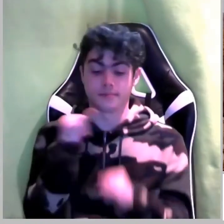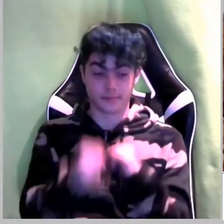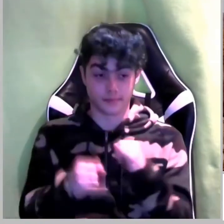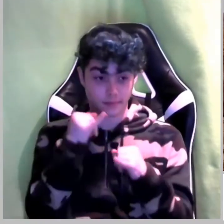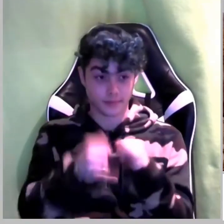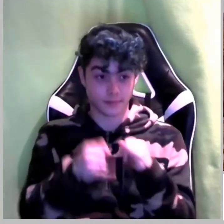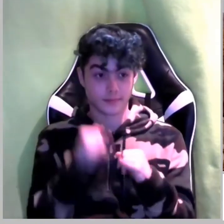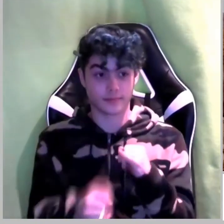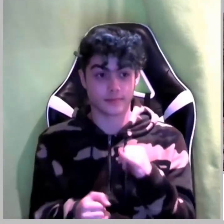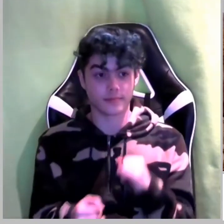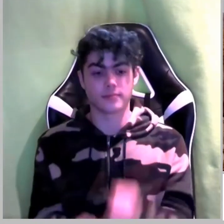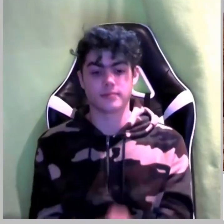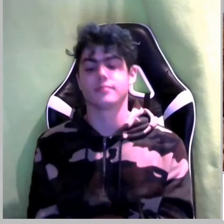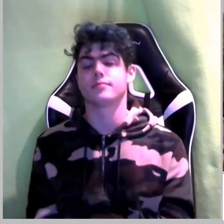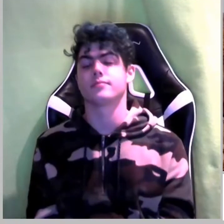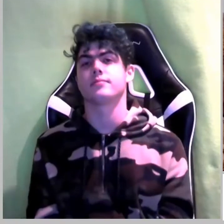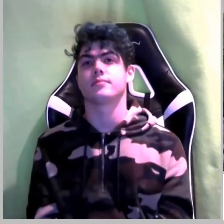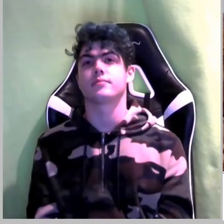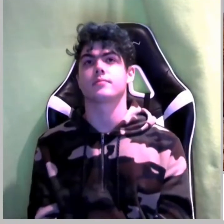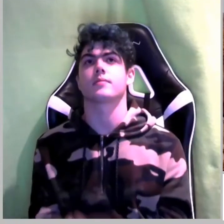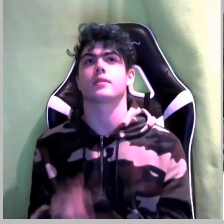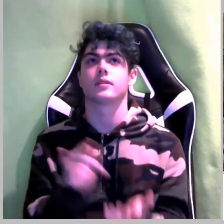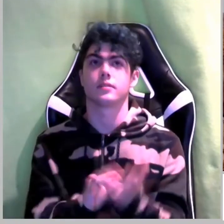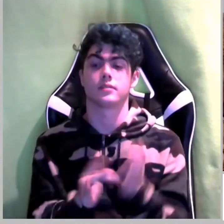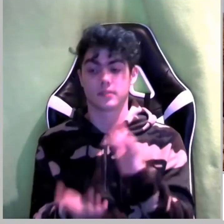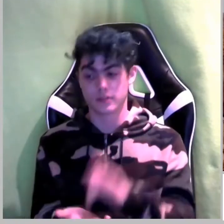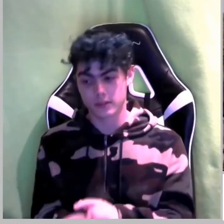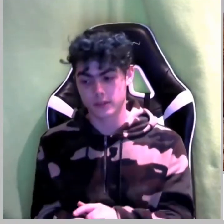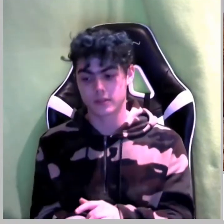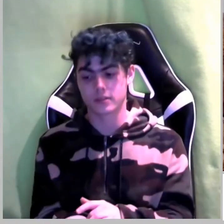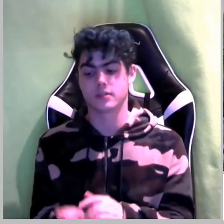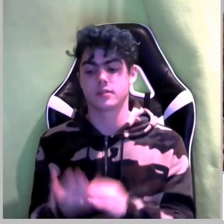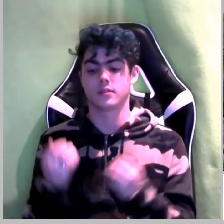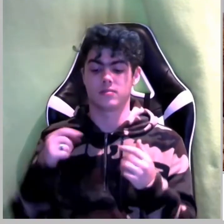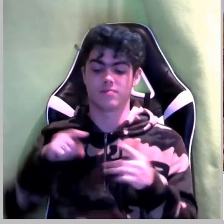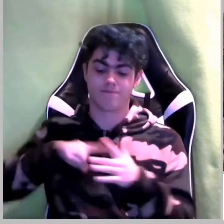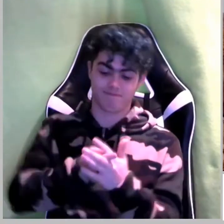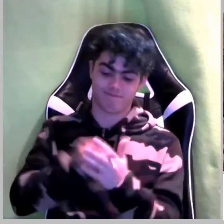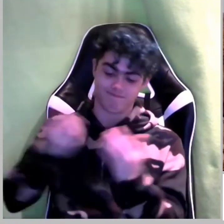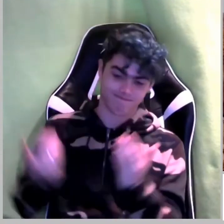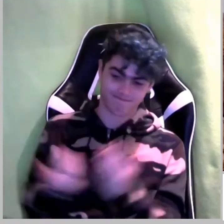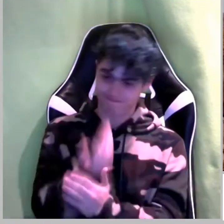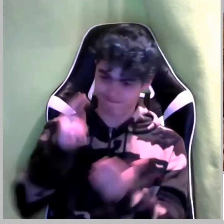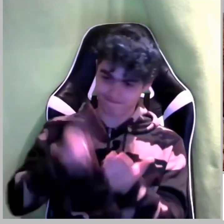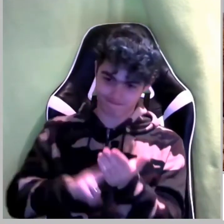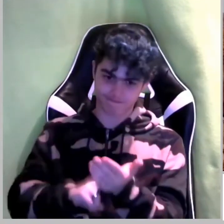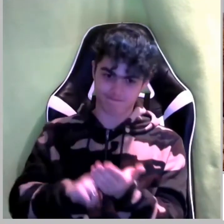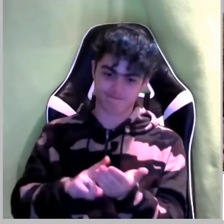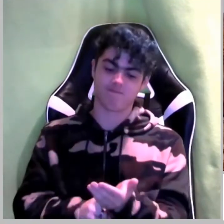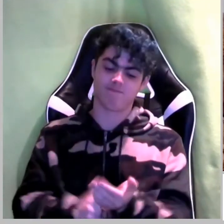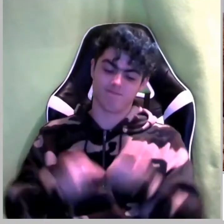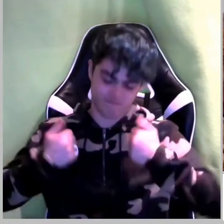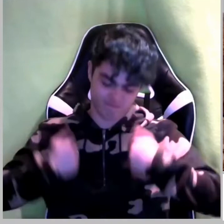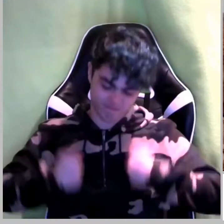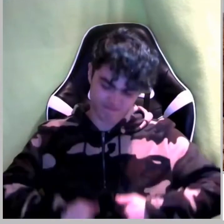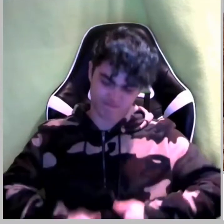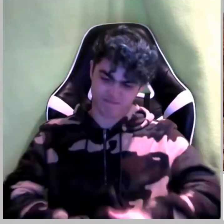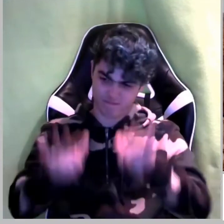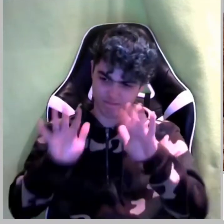the new covenant and the sacrificial lamb, and also the death, burial, and resurrection of Jesus Christ.